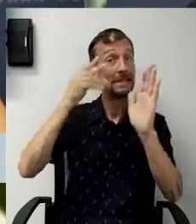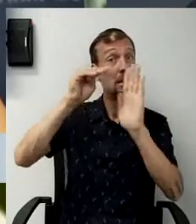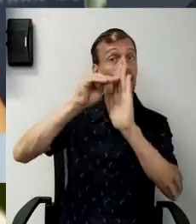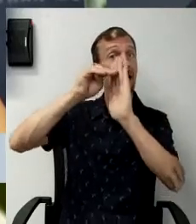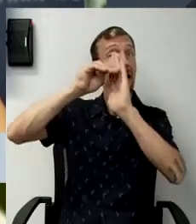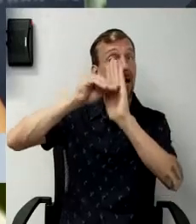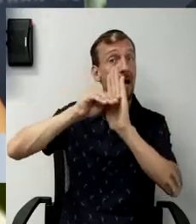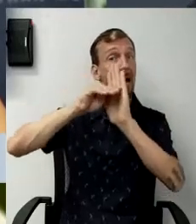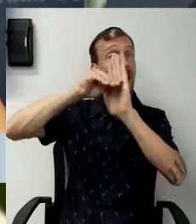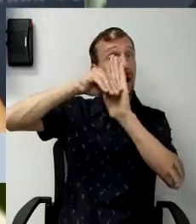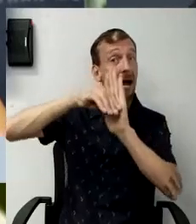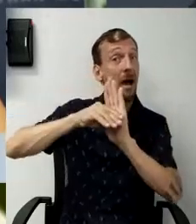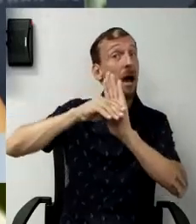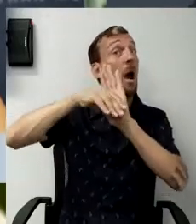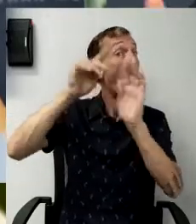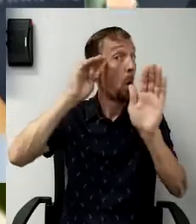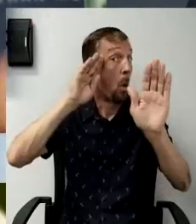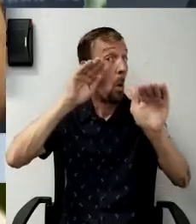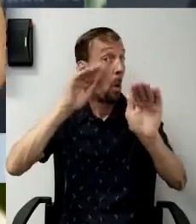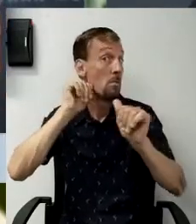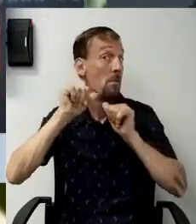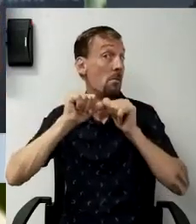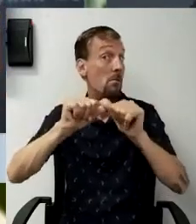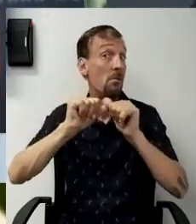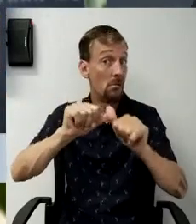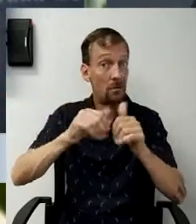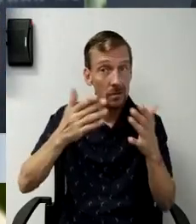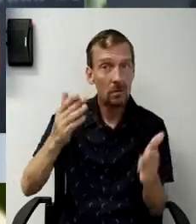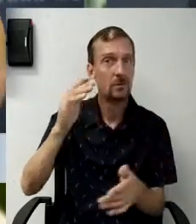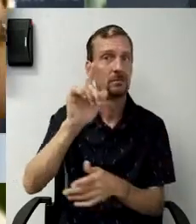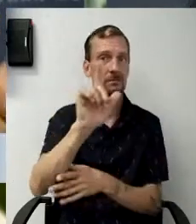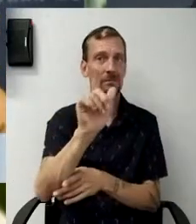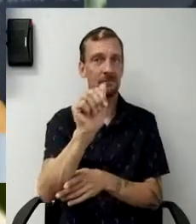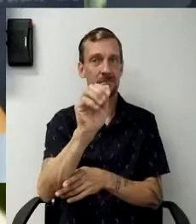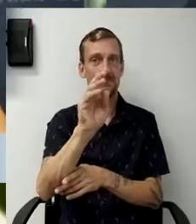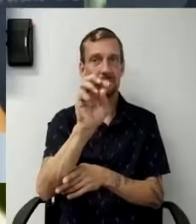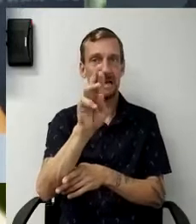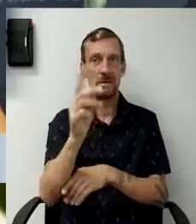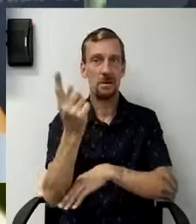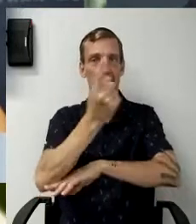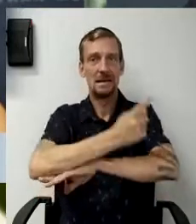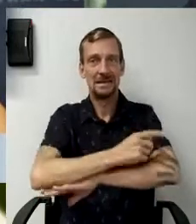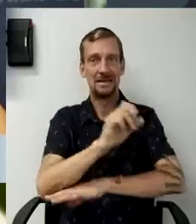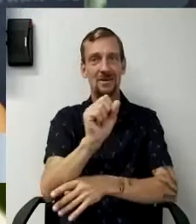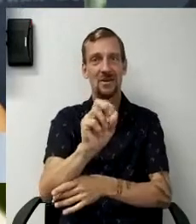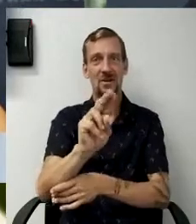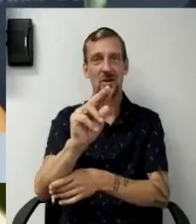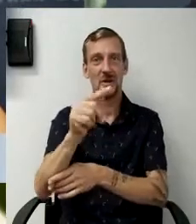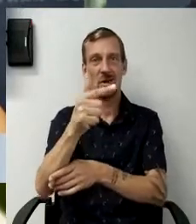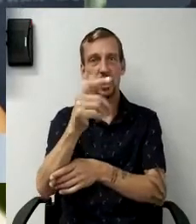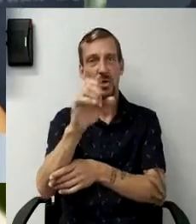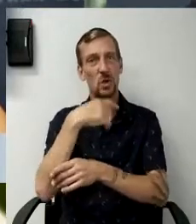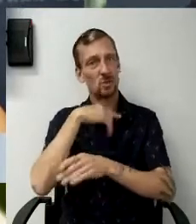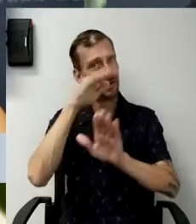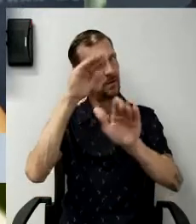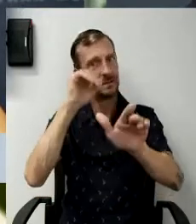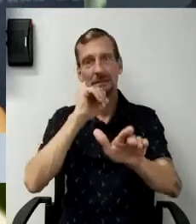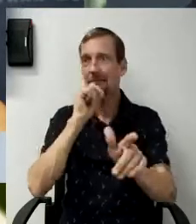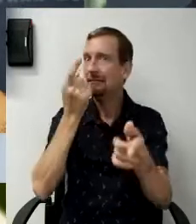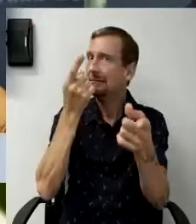continue. And hopefully, again, we don't get that Labor Day surge. But we've kind of